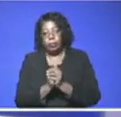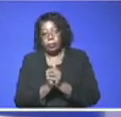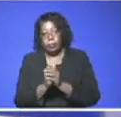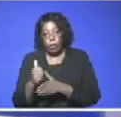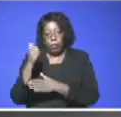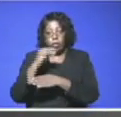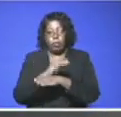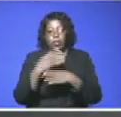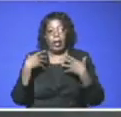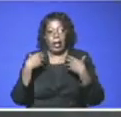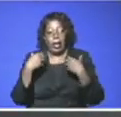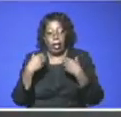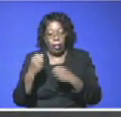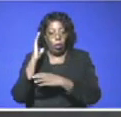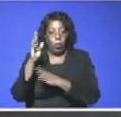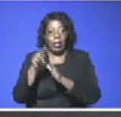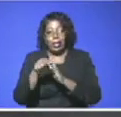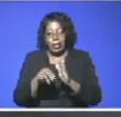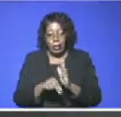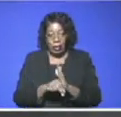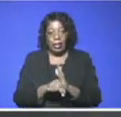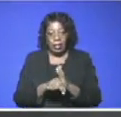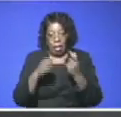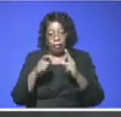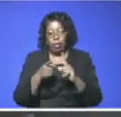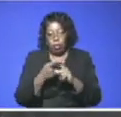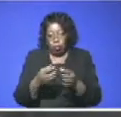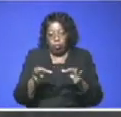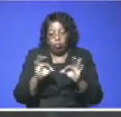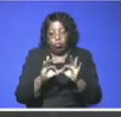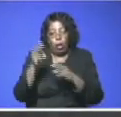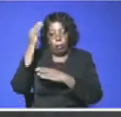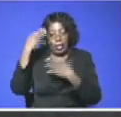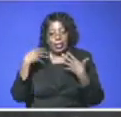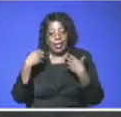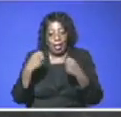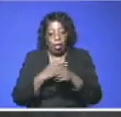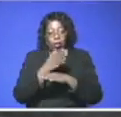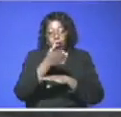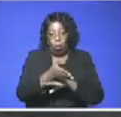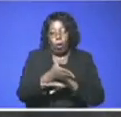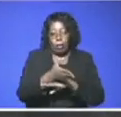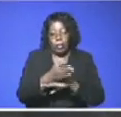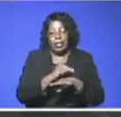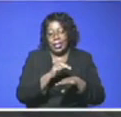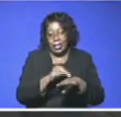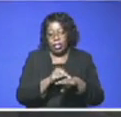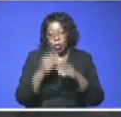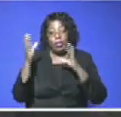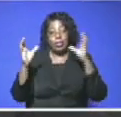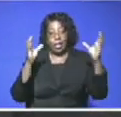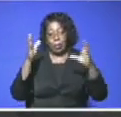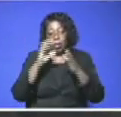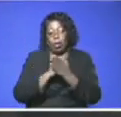Officials at the Ministry of Health and Wellness have made a more direct effort to prioritize mental health awareness nationwide. Mental Health Awareness Day will be celebrated